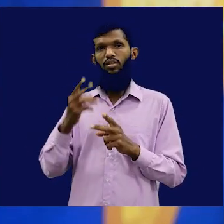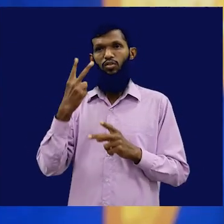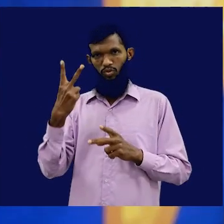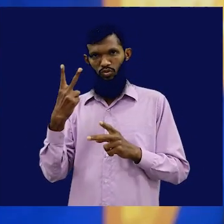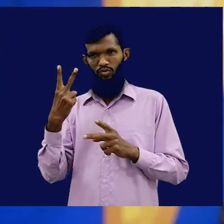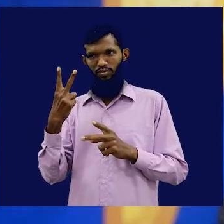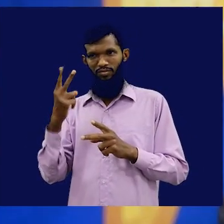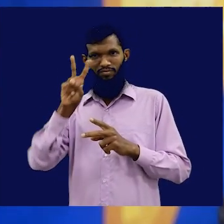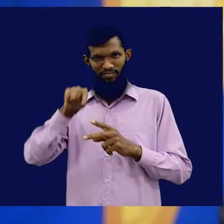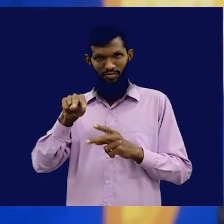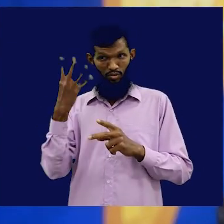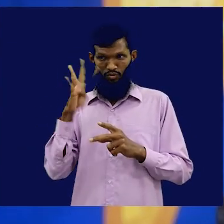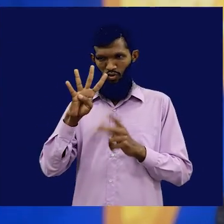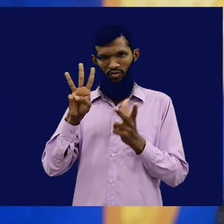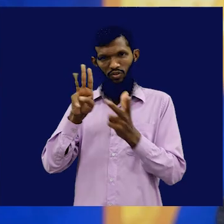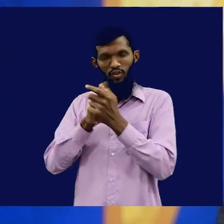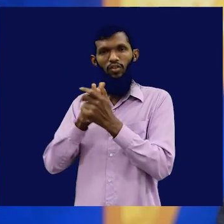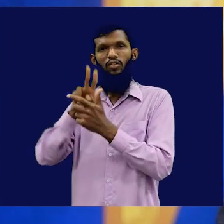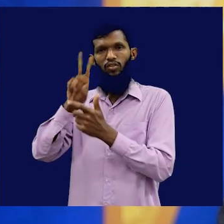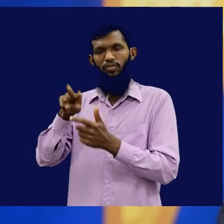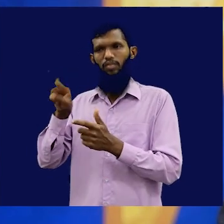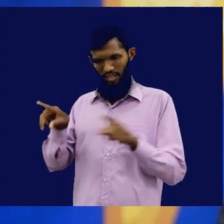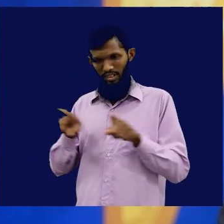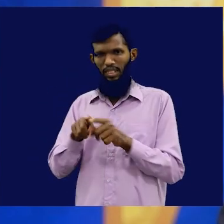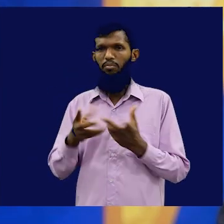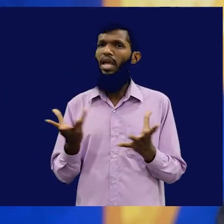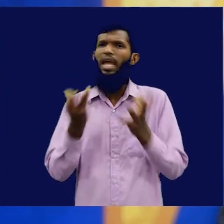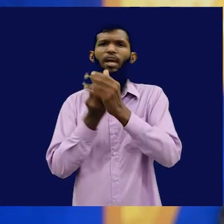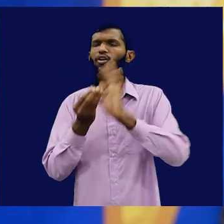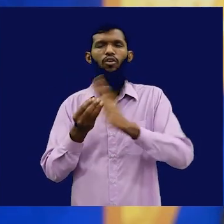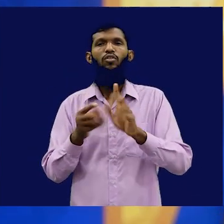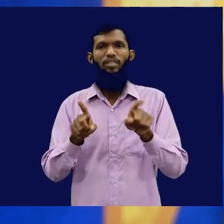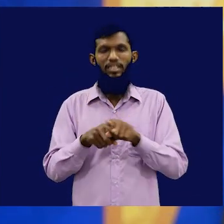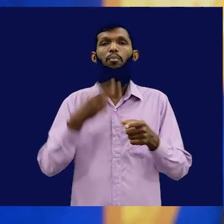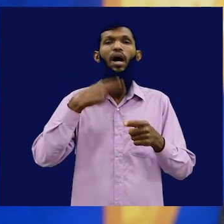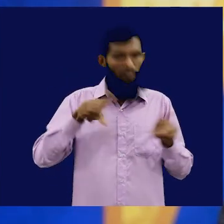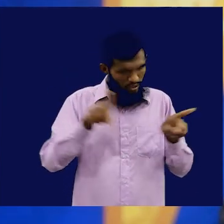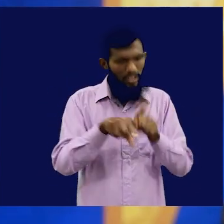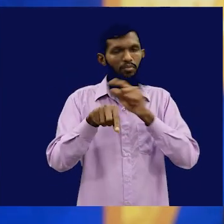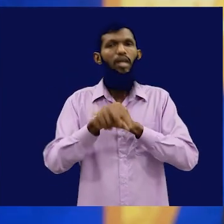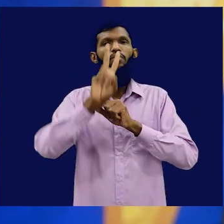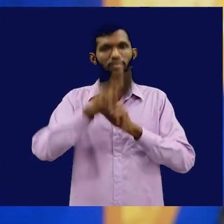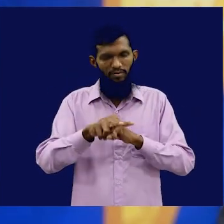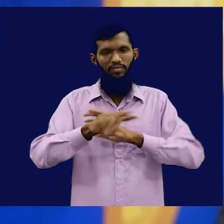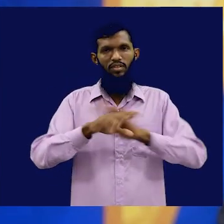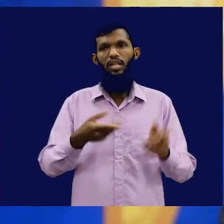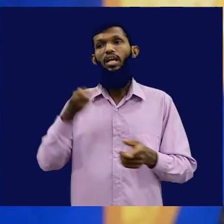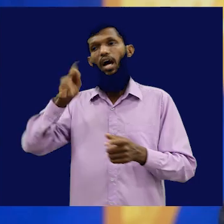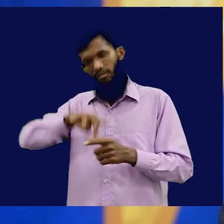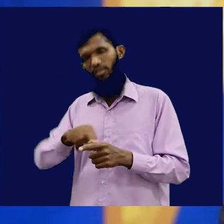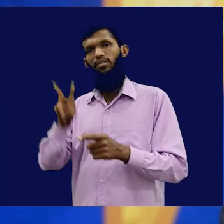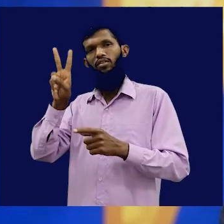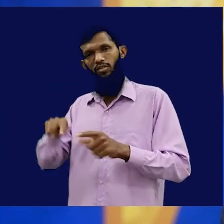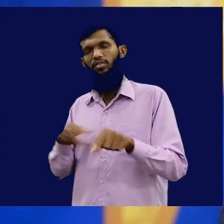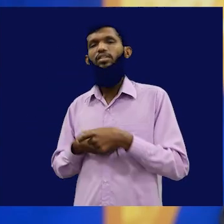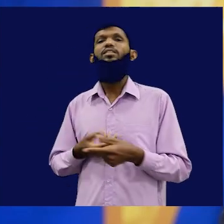Qasr. All these prayers to be offered in their respective time, no need to jam'ah, and you